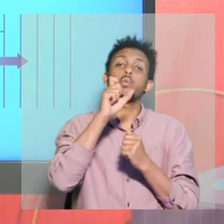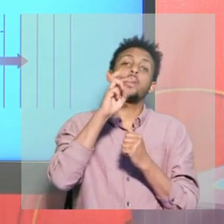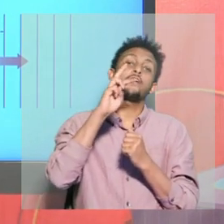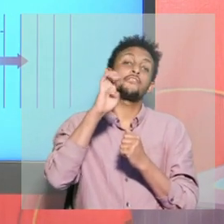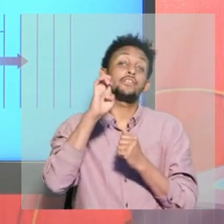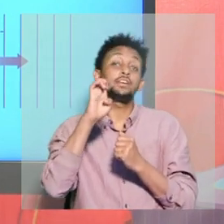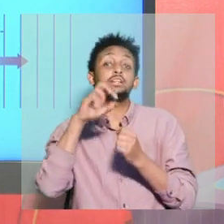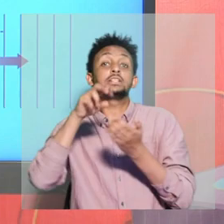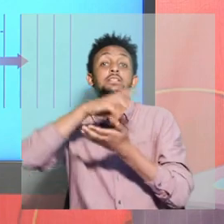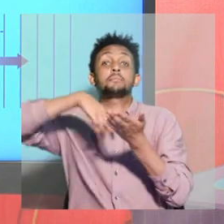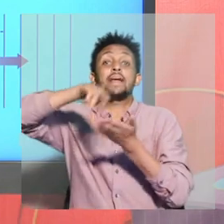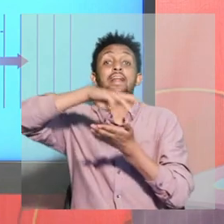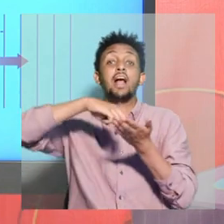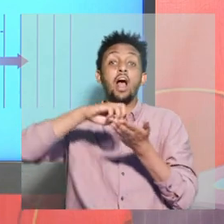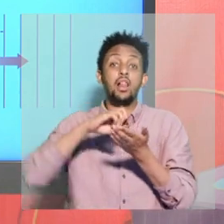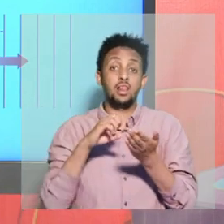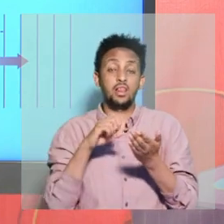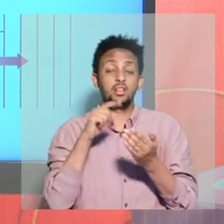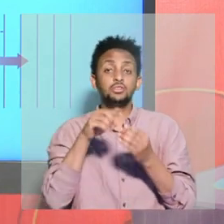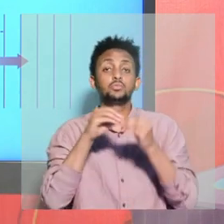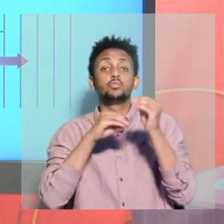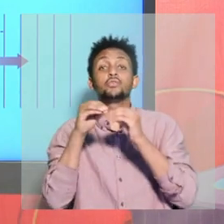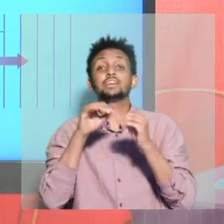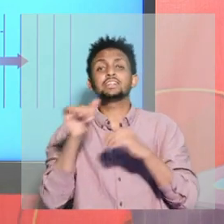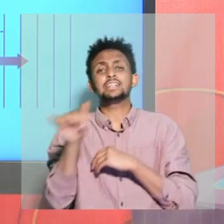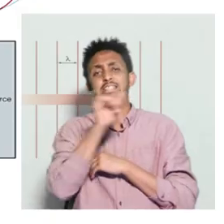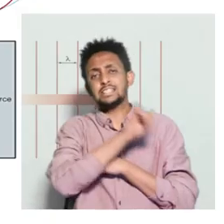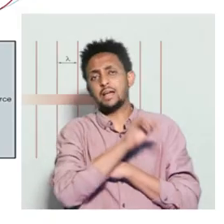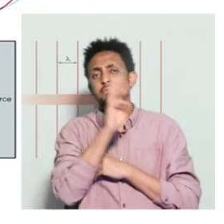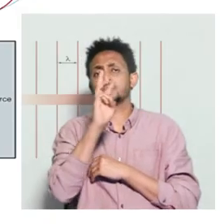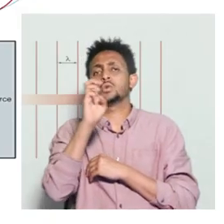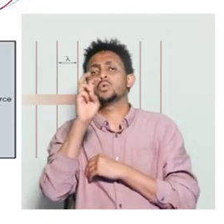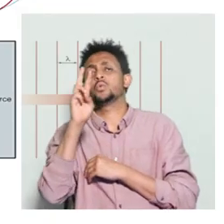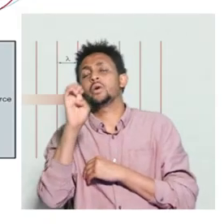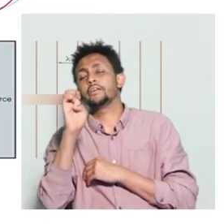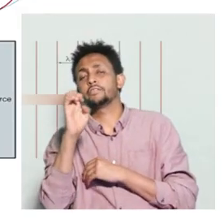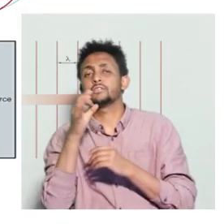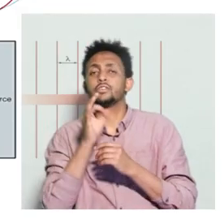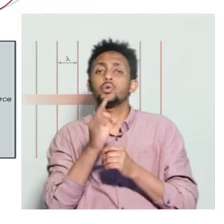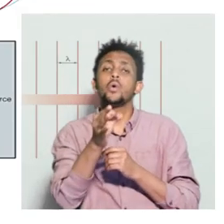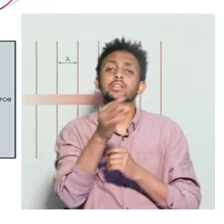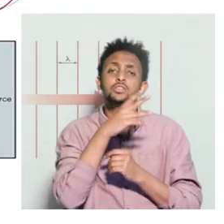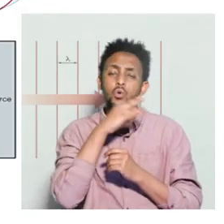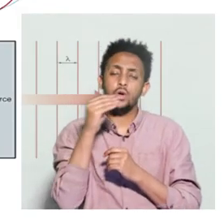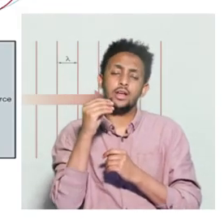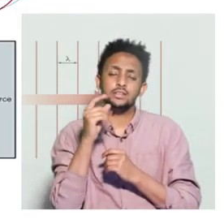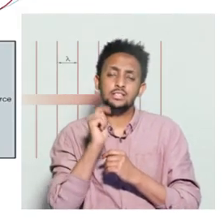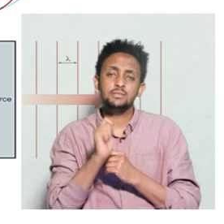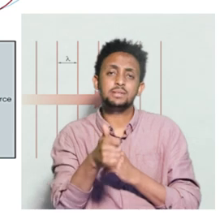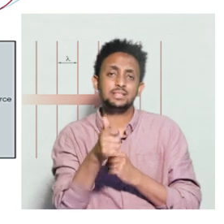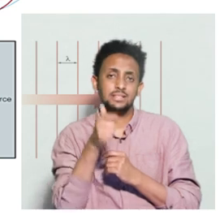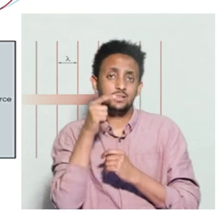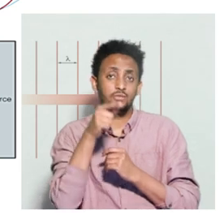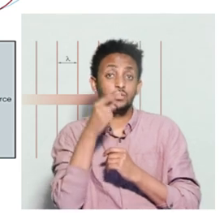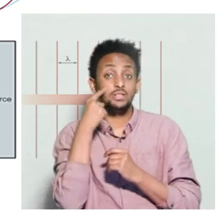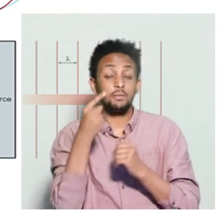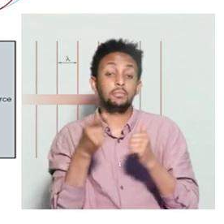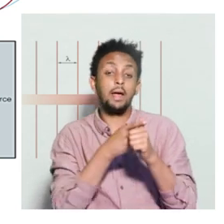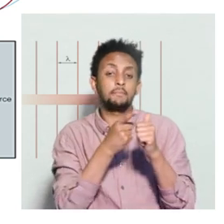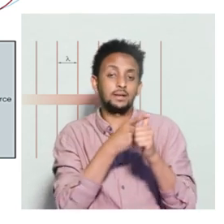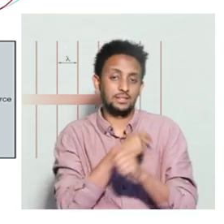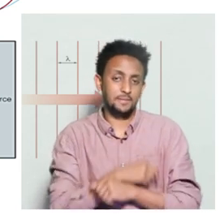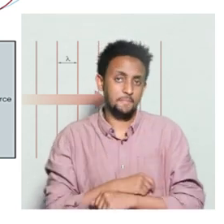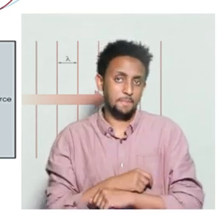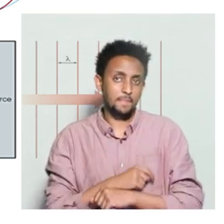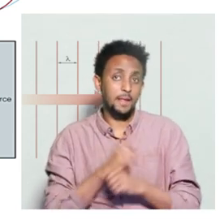those spherical wavelets, are moving with the same wavelength, with the same frequency and speed as that of the primary wavefronts.